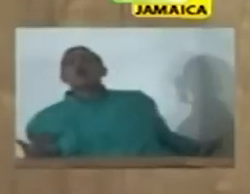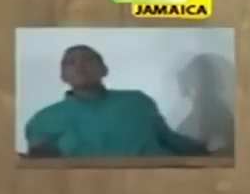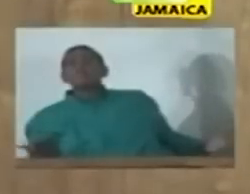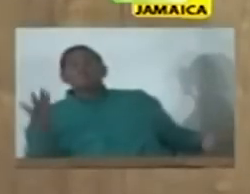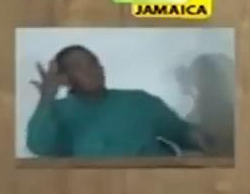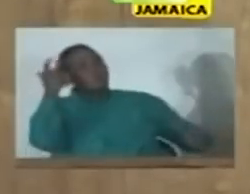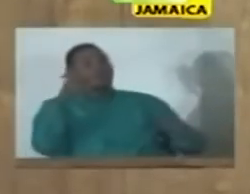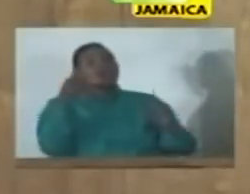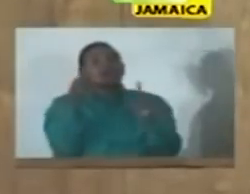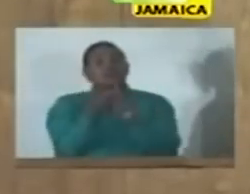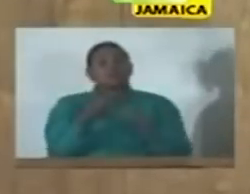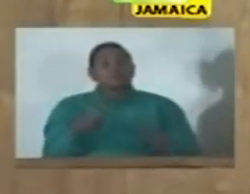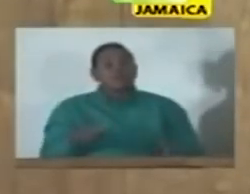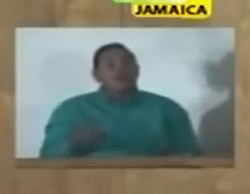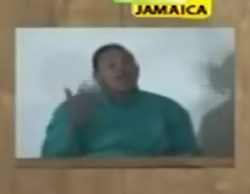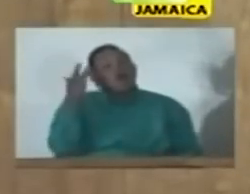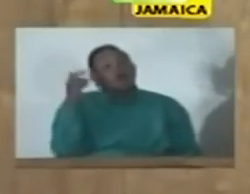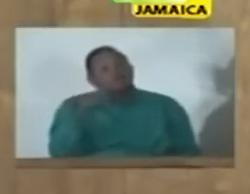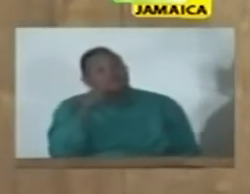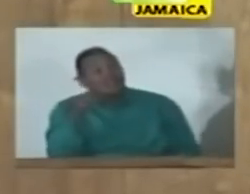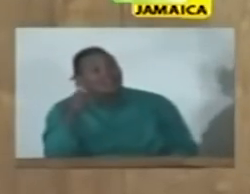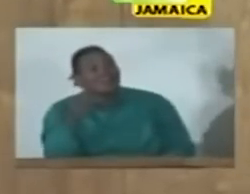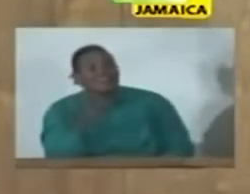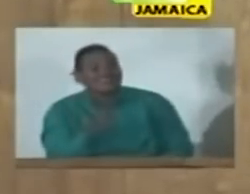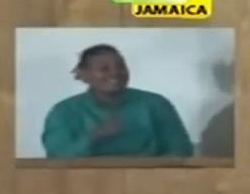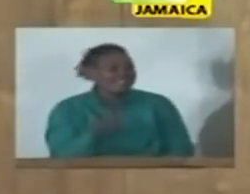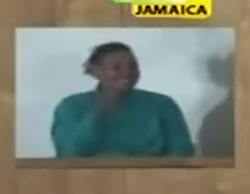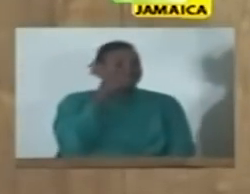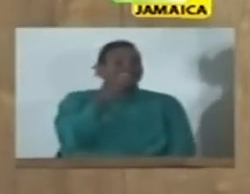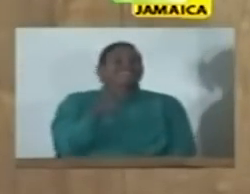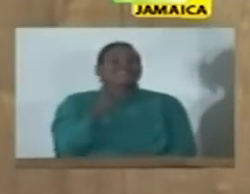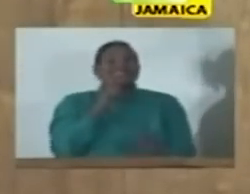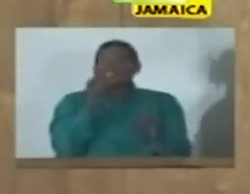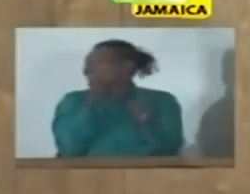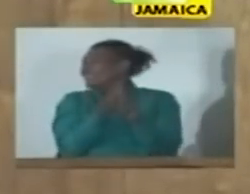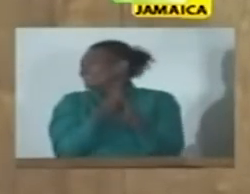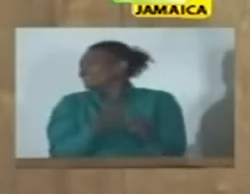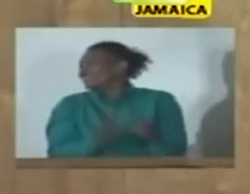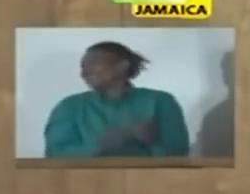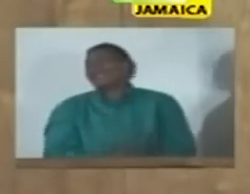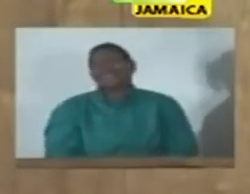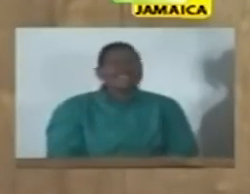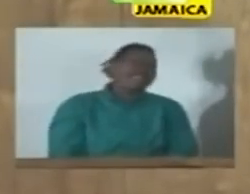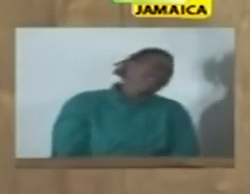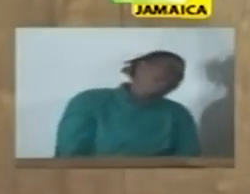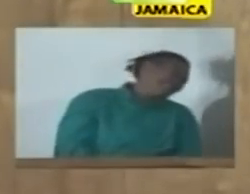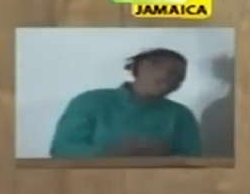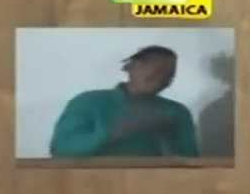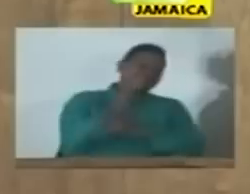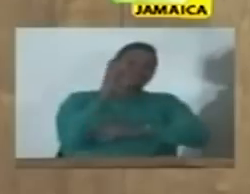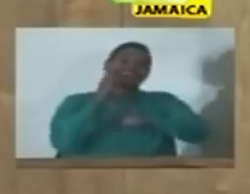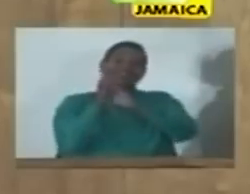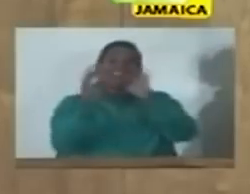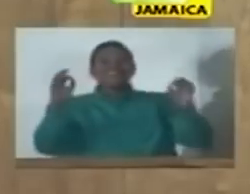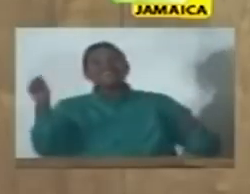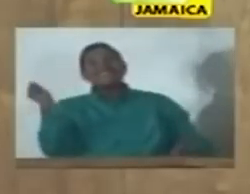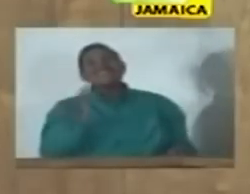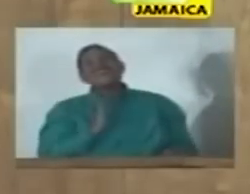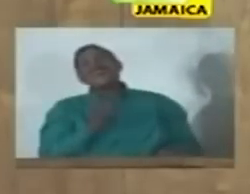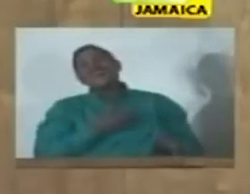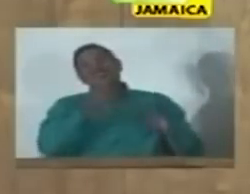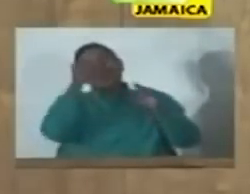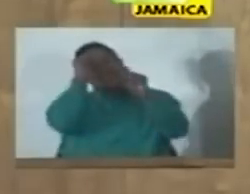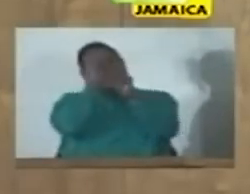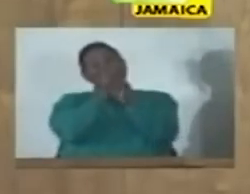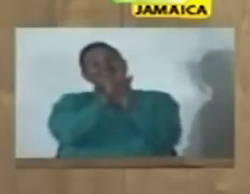Mr. President, I hope I'm not shouting, this impacts the right and the liberty of our brothers,